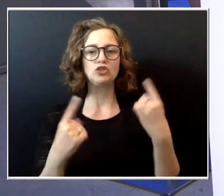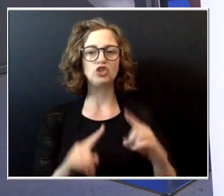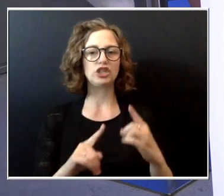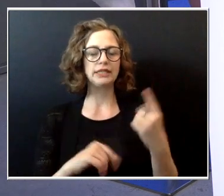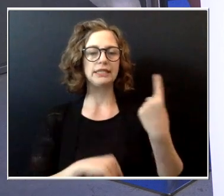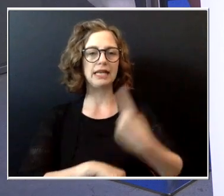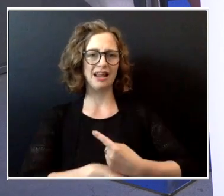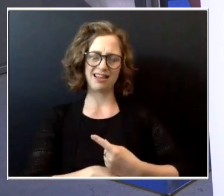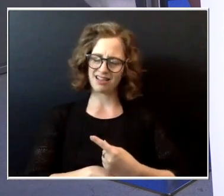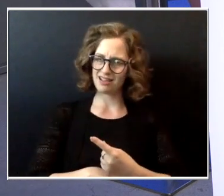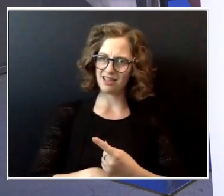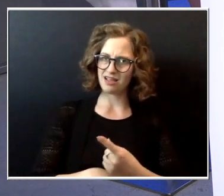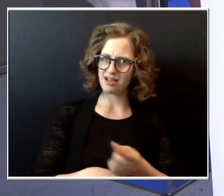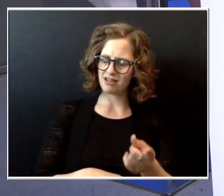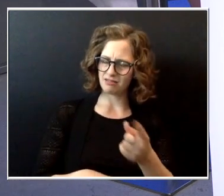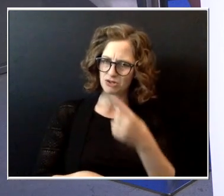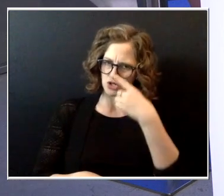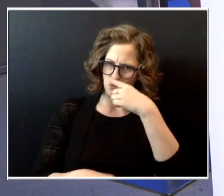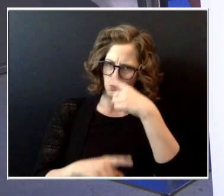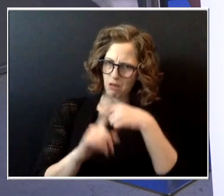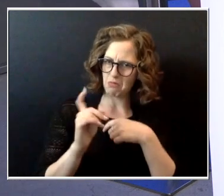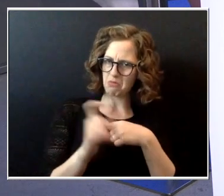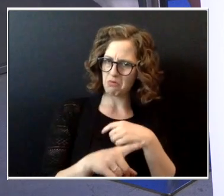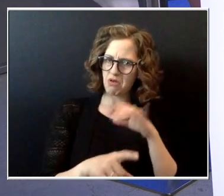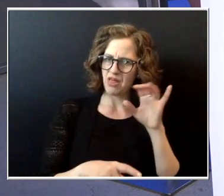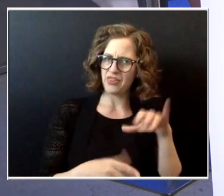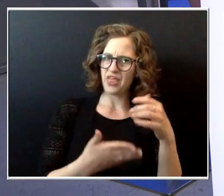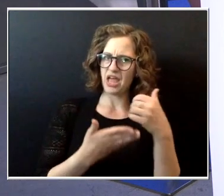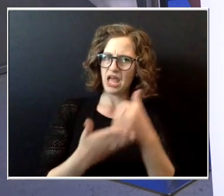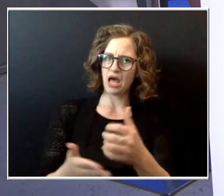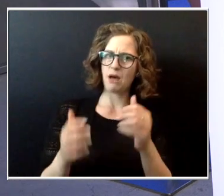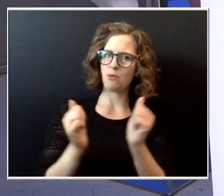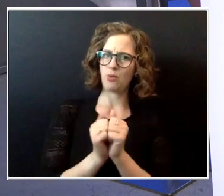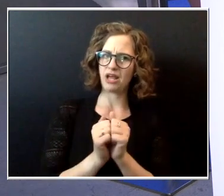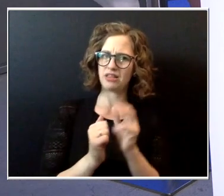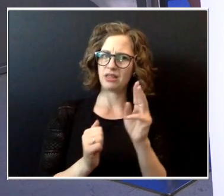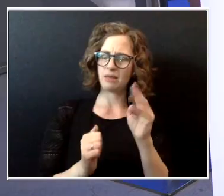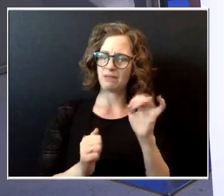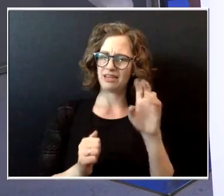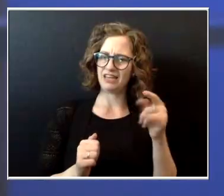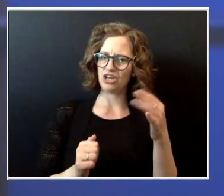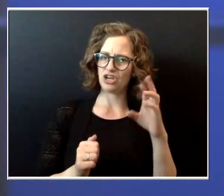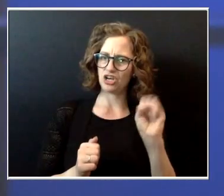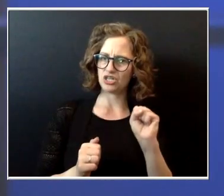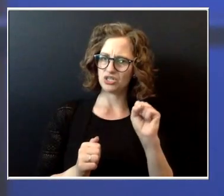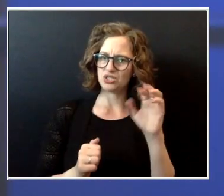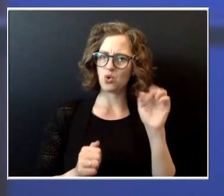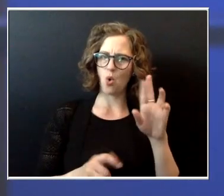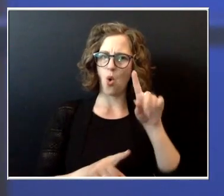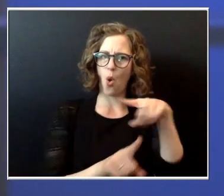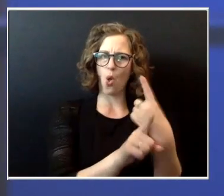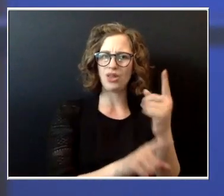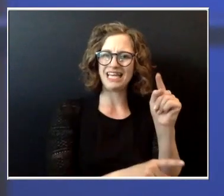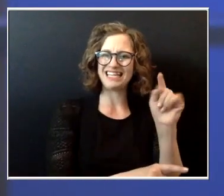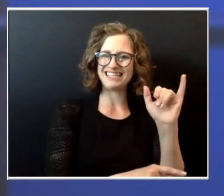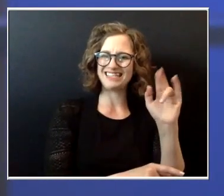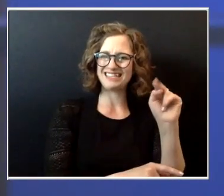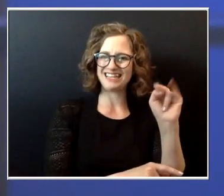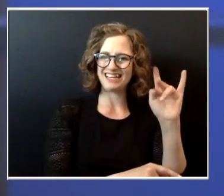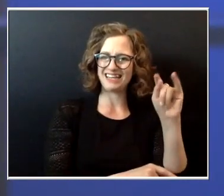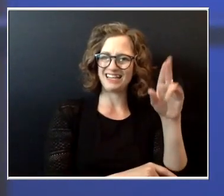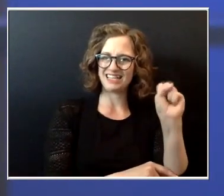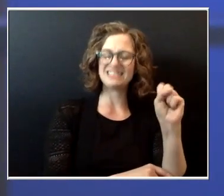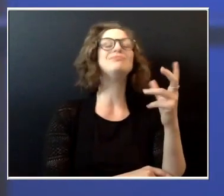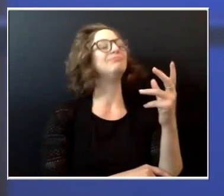Like does that help with Meniere's, or only really specific for tinnitus? Really specific for tinnitus, and there's actually a very good